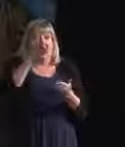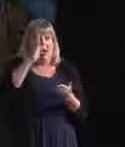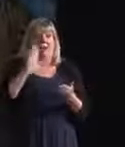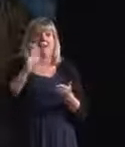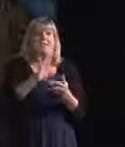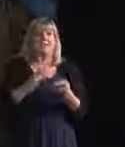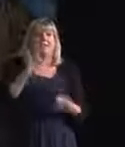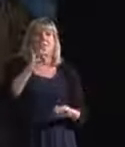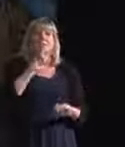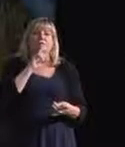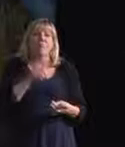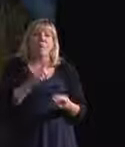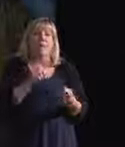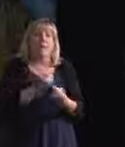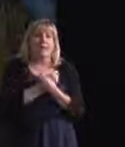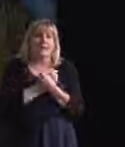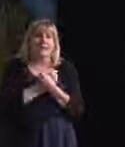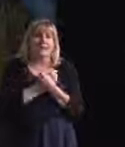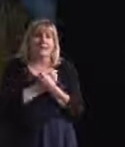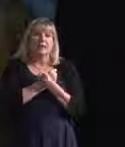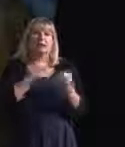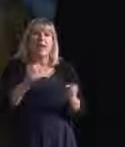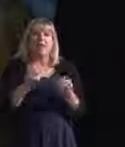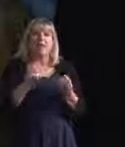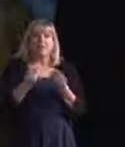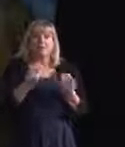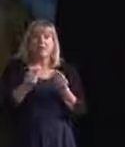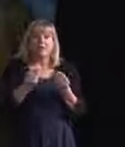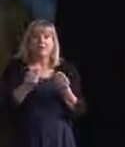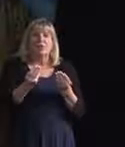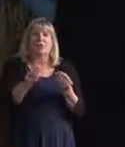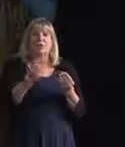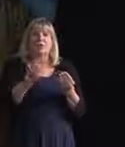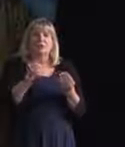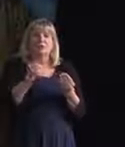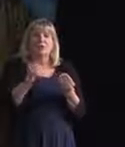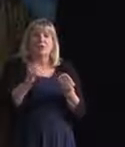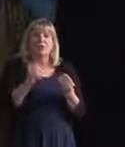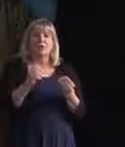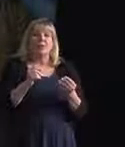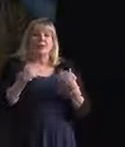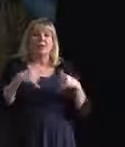of truth and love can minister to the still weeping wounds of violence